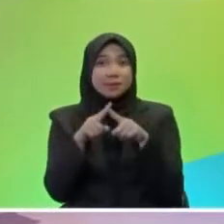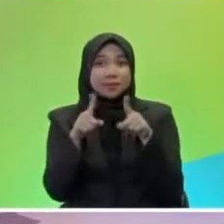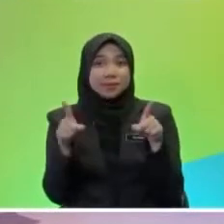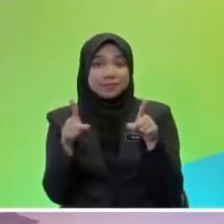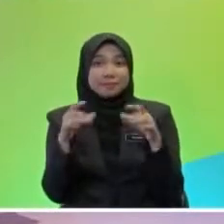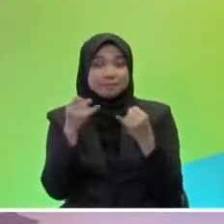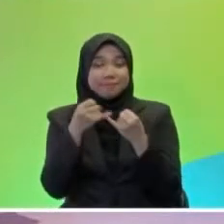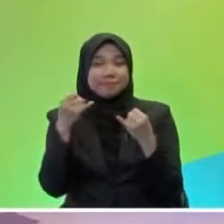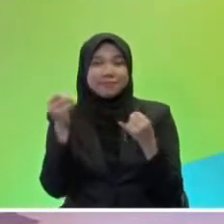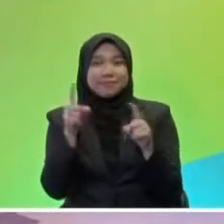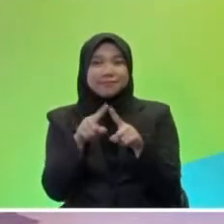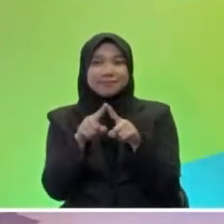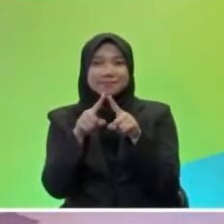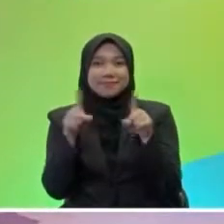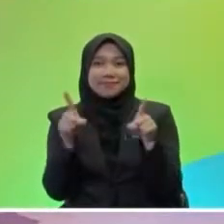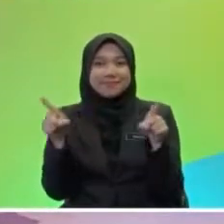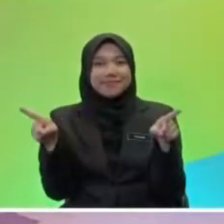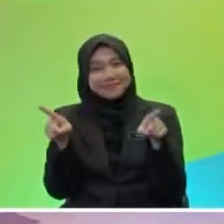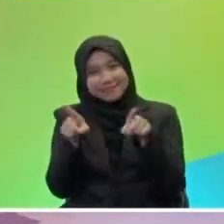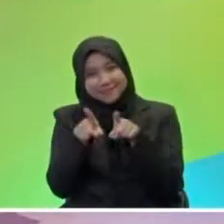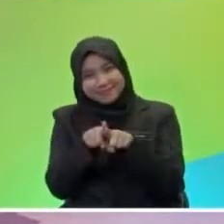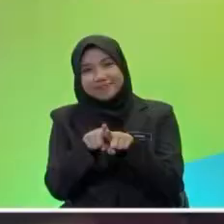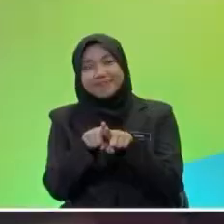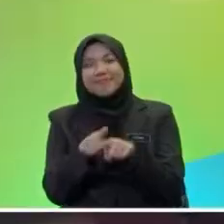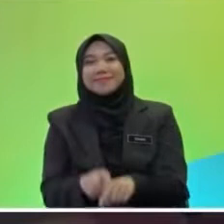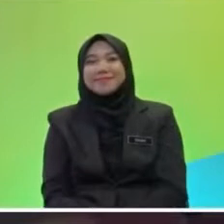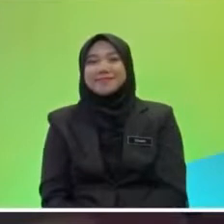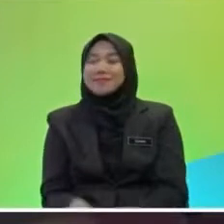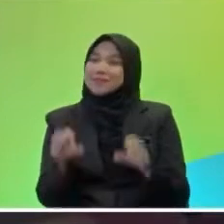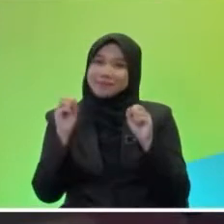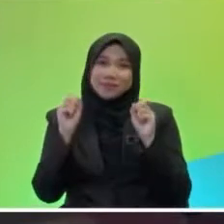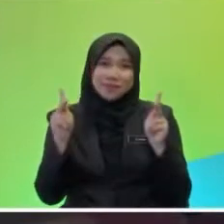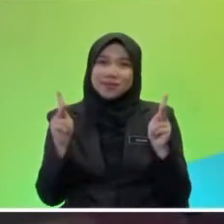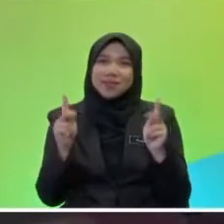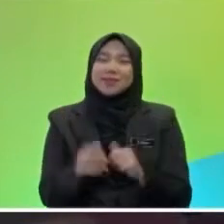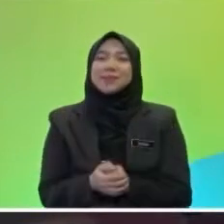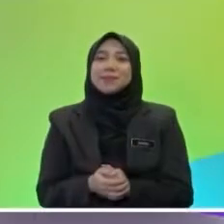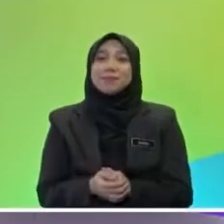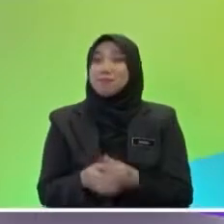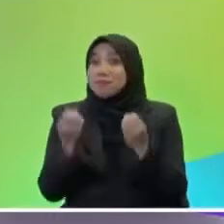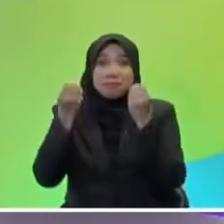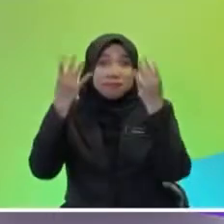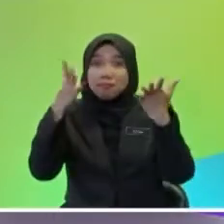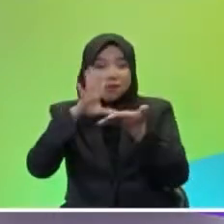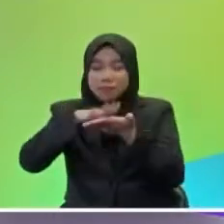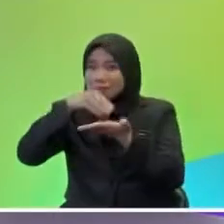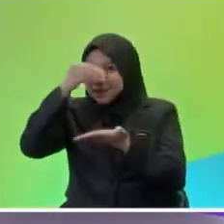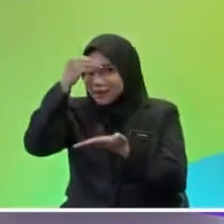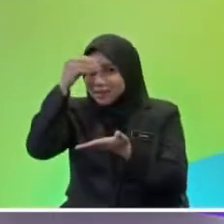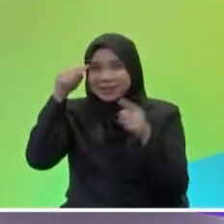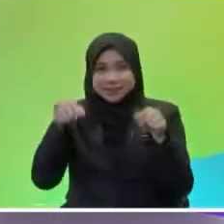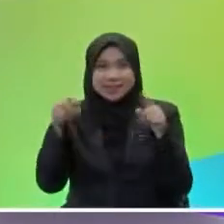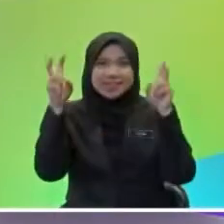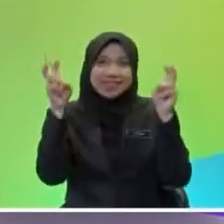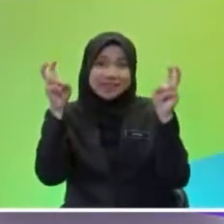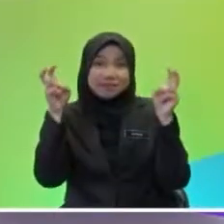but there are similarities among that plants. Okay, teacher. Wow, good points there. There's a lot of things I learned for this segment, but we